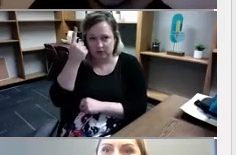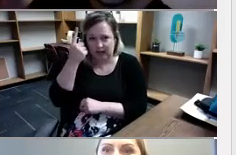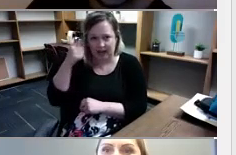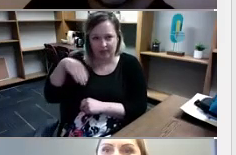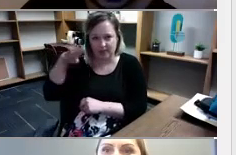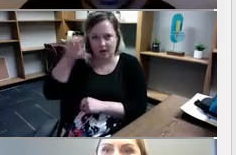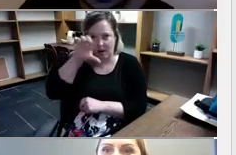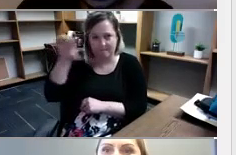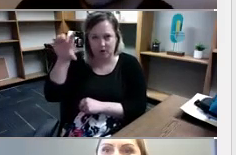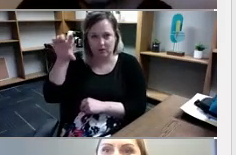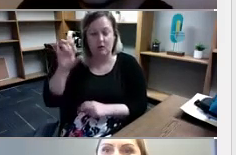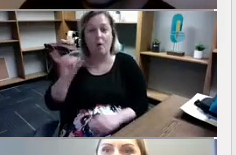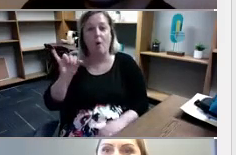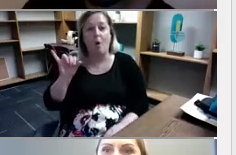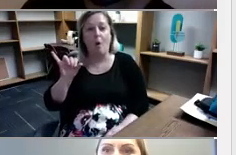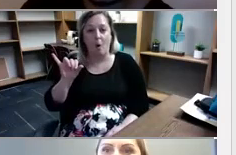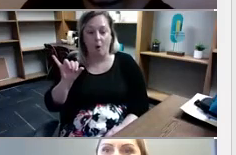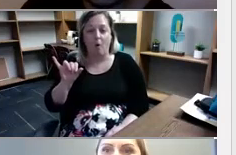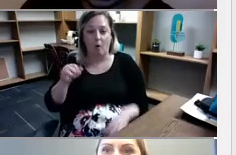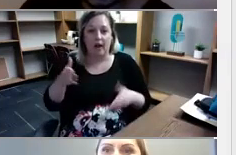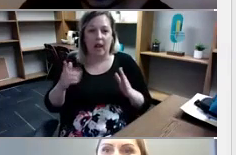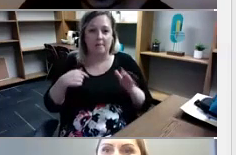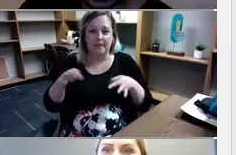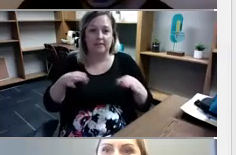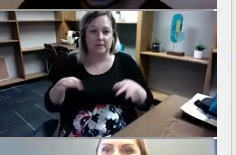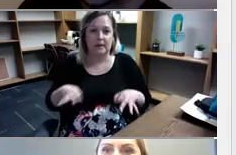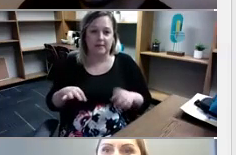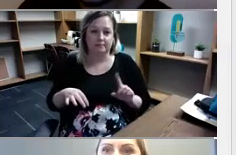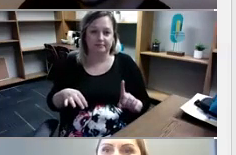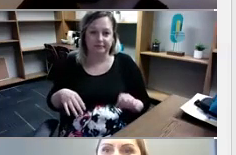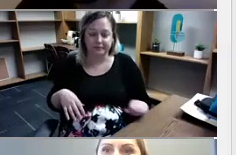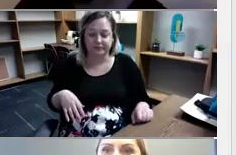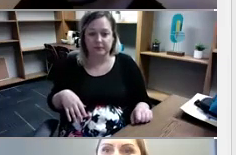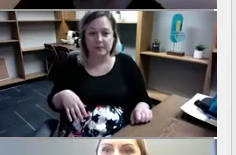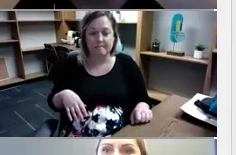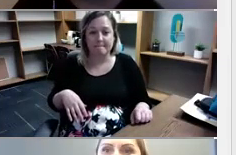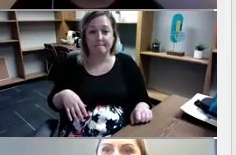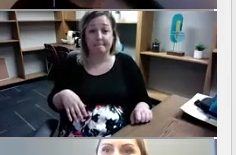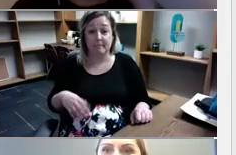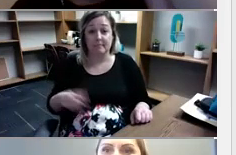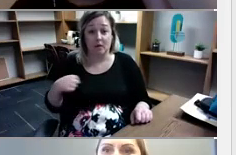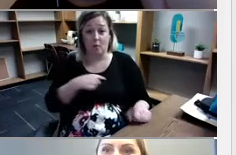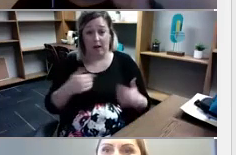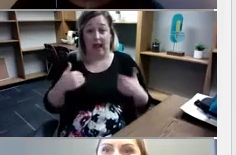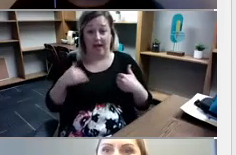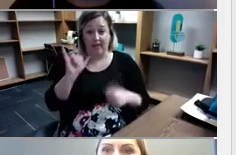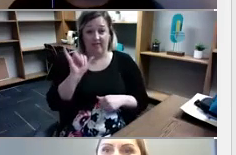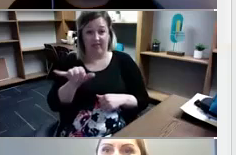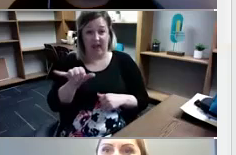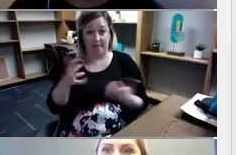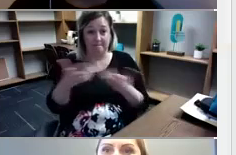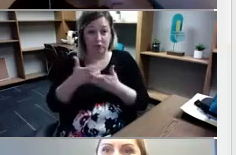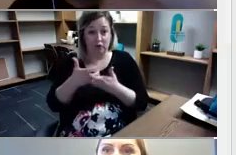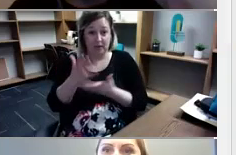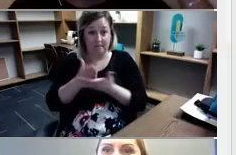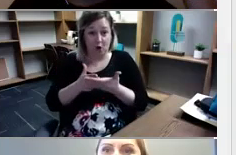Okay, let me just explain this again. So we have, yeah, don't worry. So we have this merging part. This merging part is the